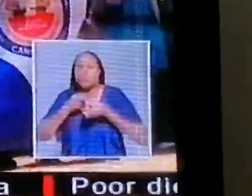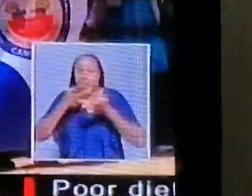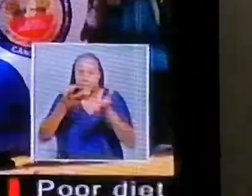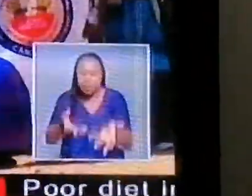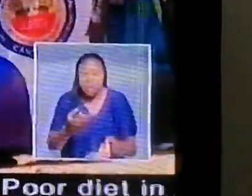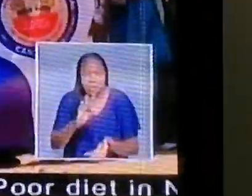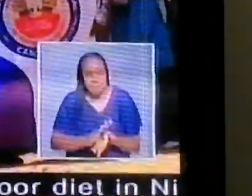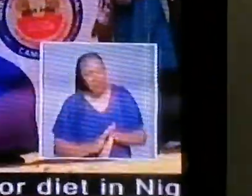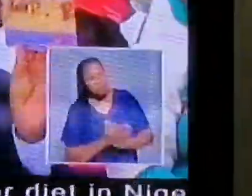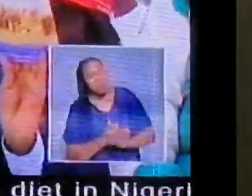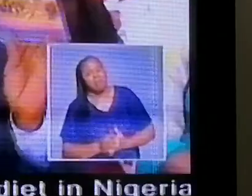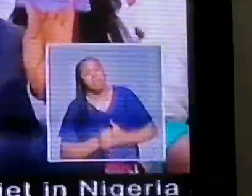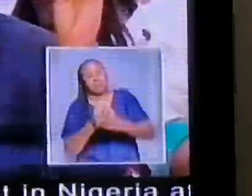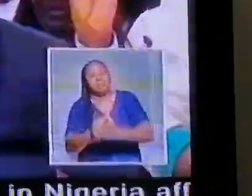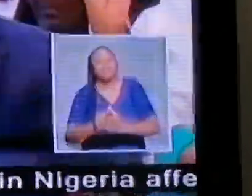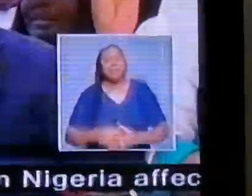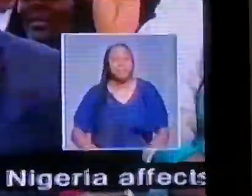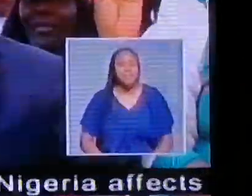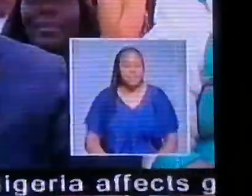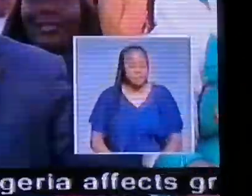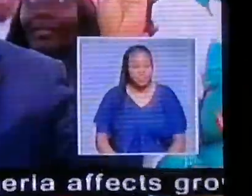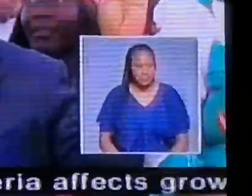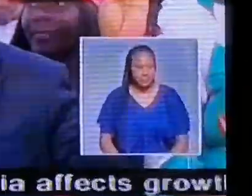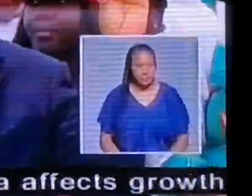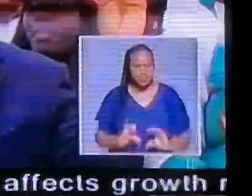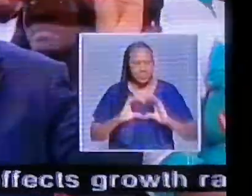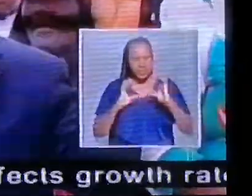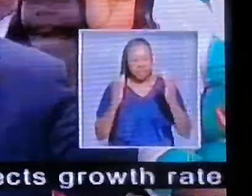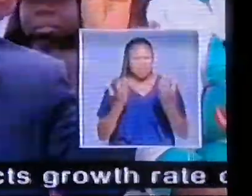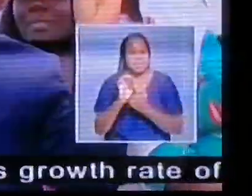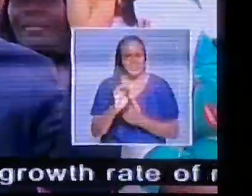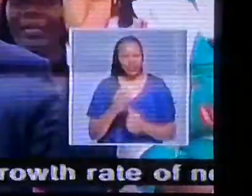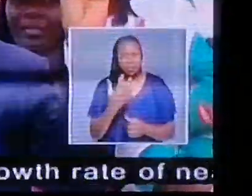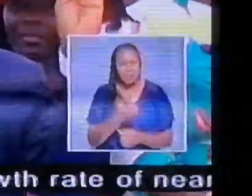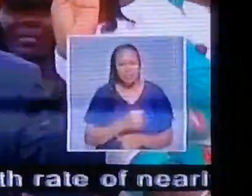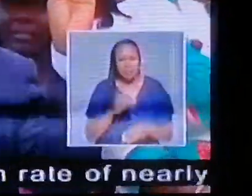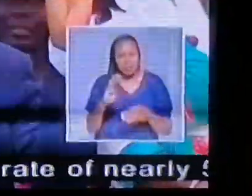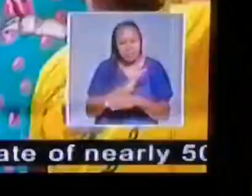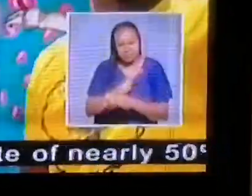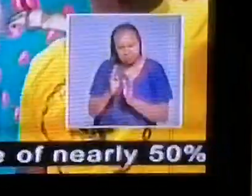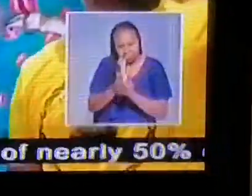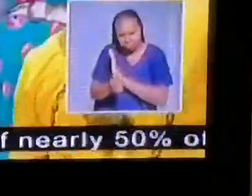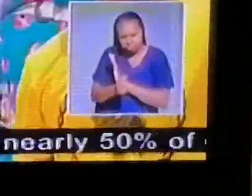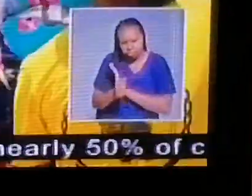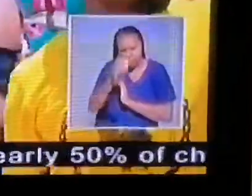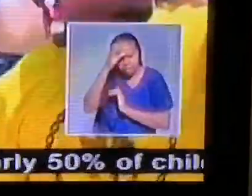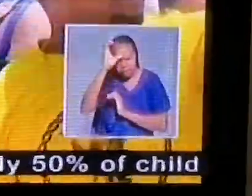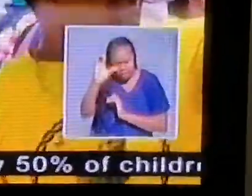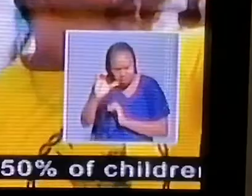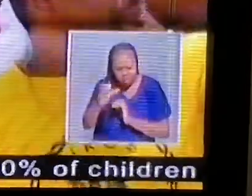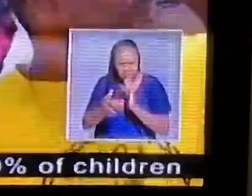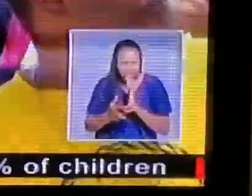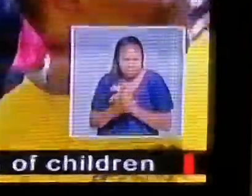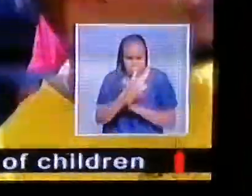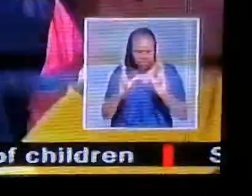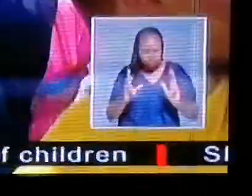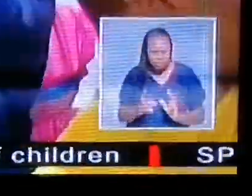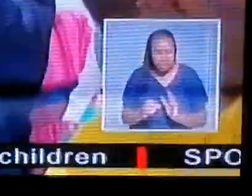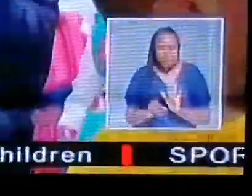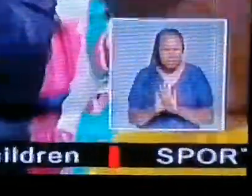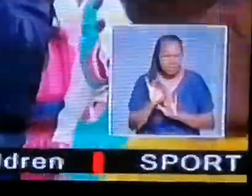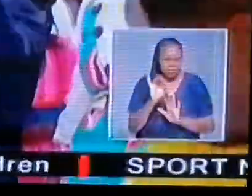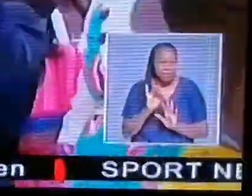elected into power. He said his cabinet will constitute business experts, academics, and technocrats identified